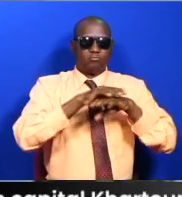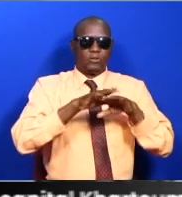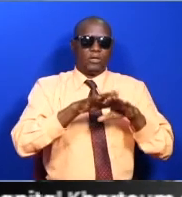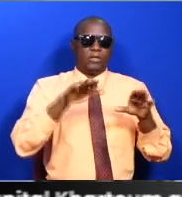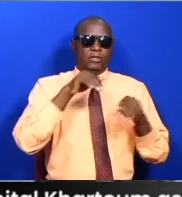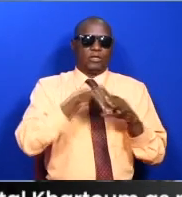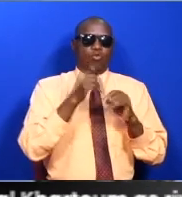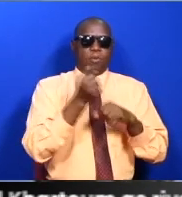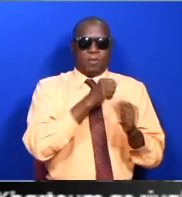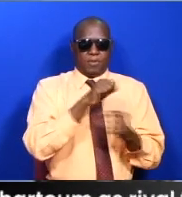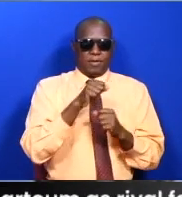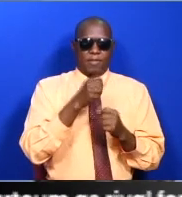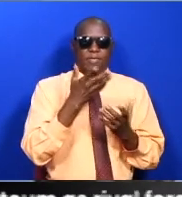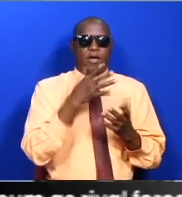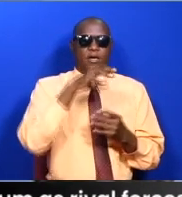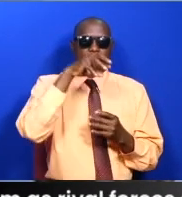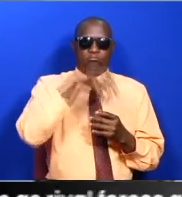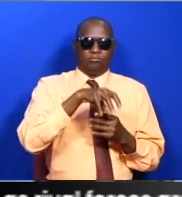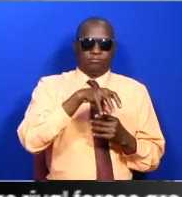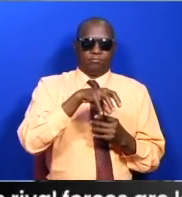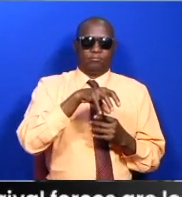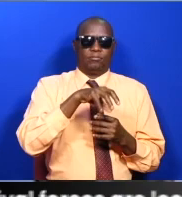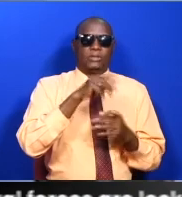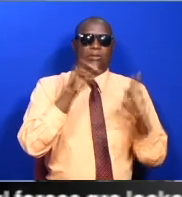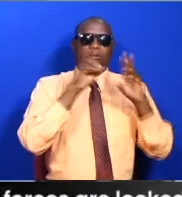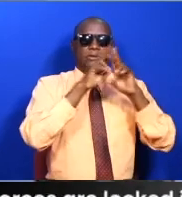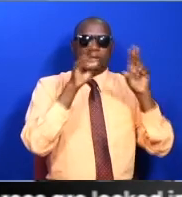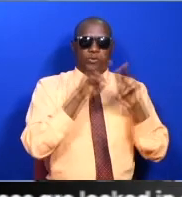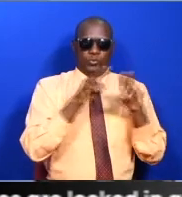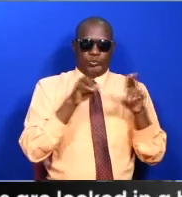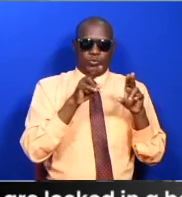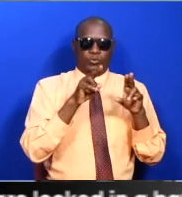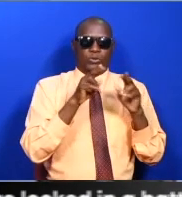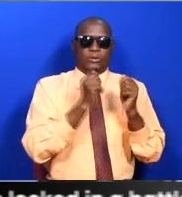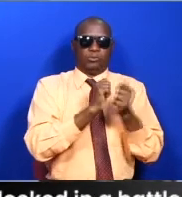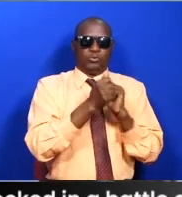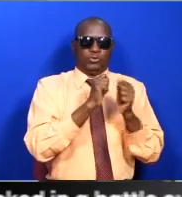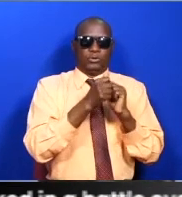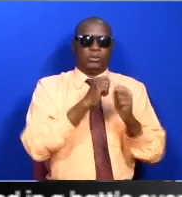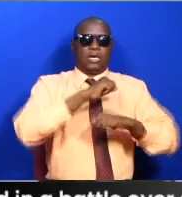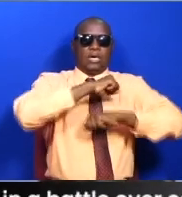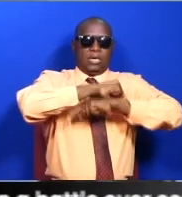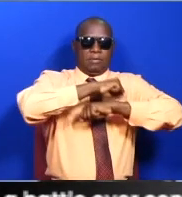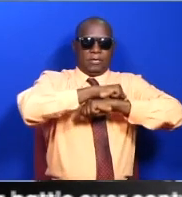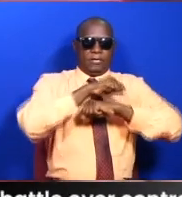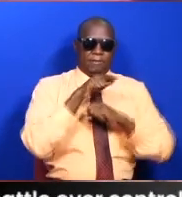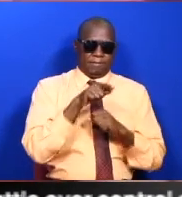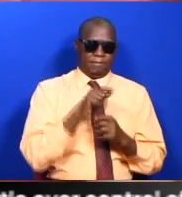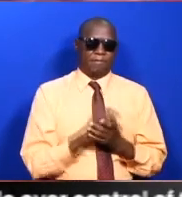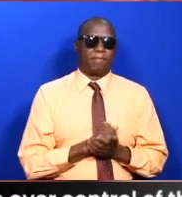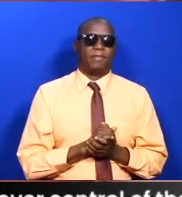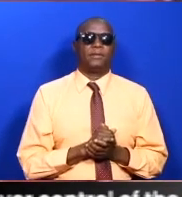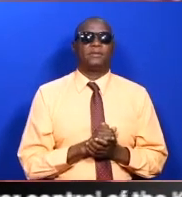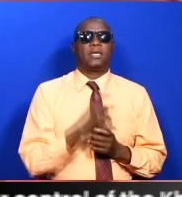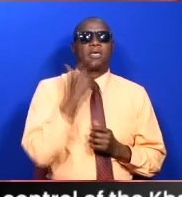Homabay where you could set up an international sports academy. It looked